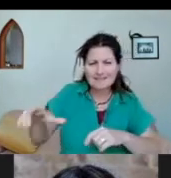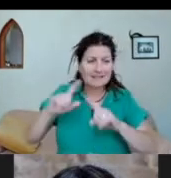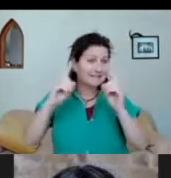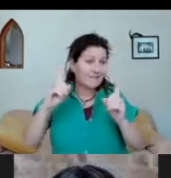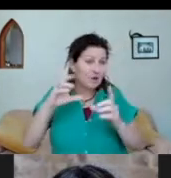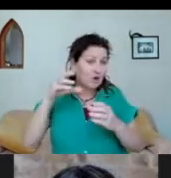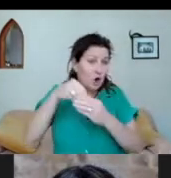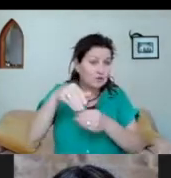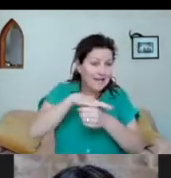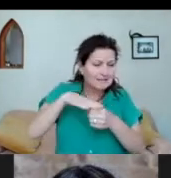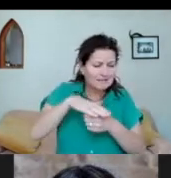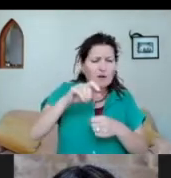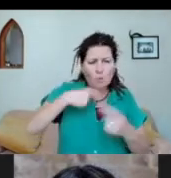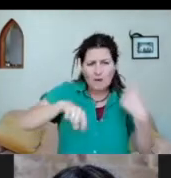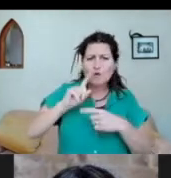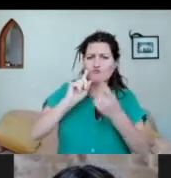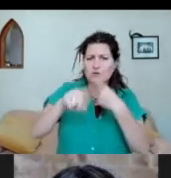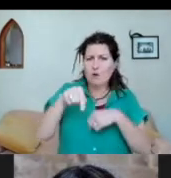respond to that.